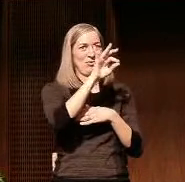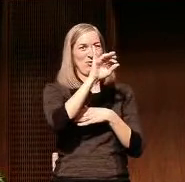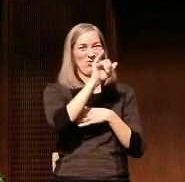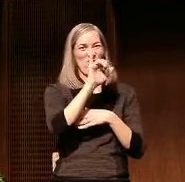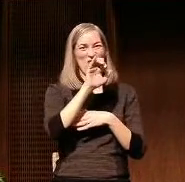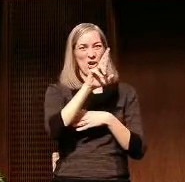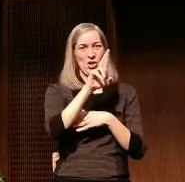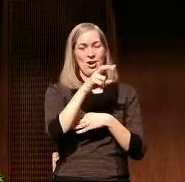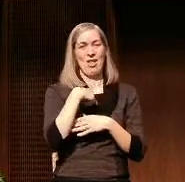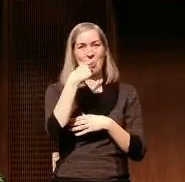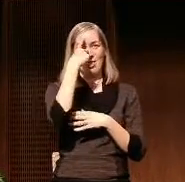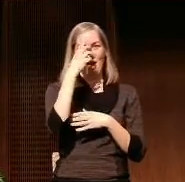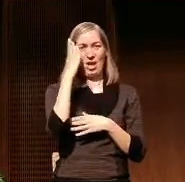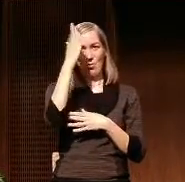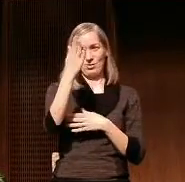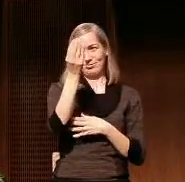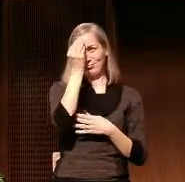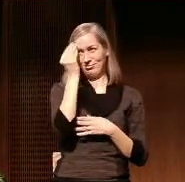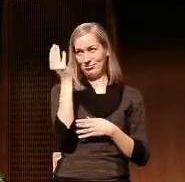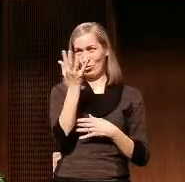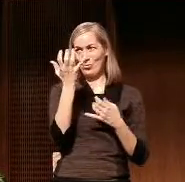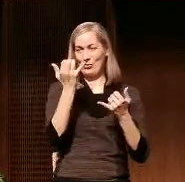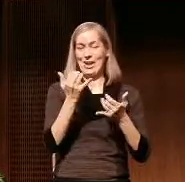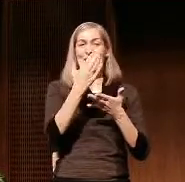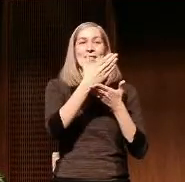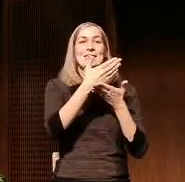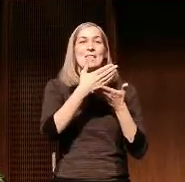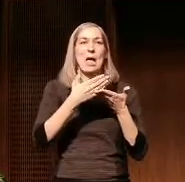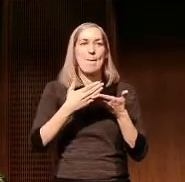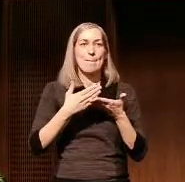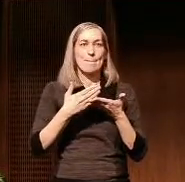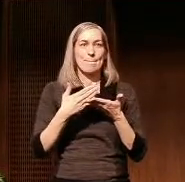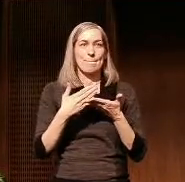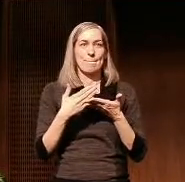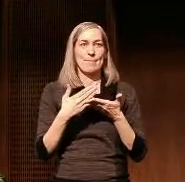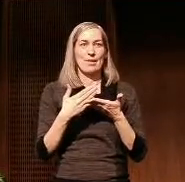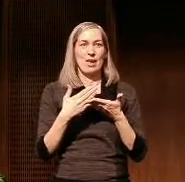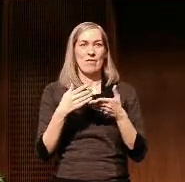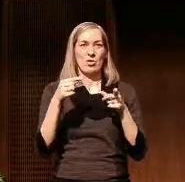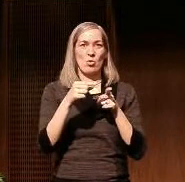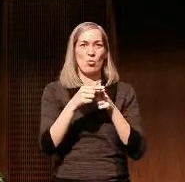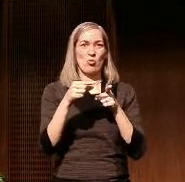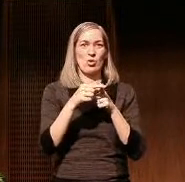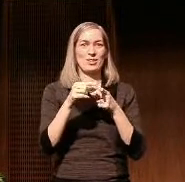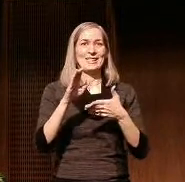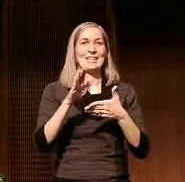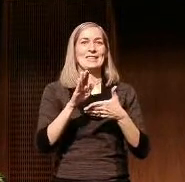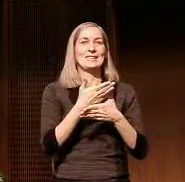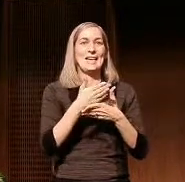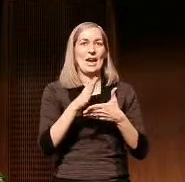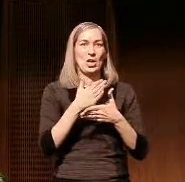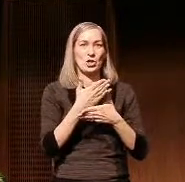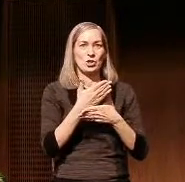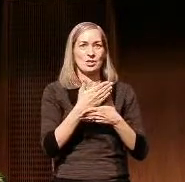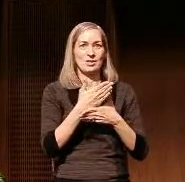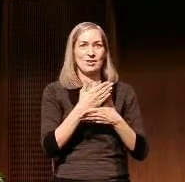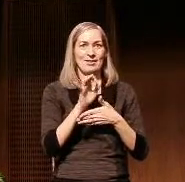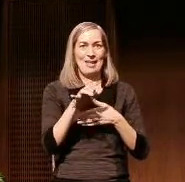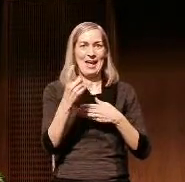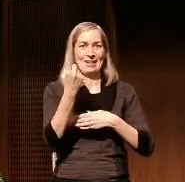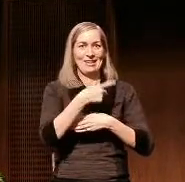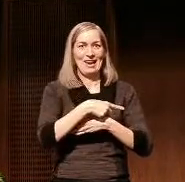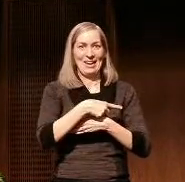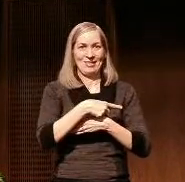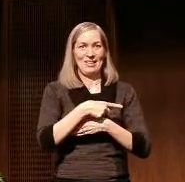thought that I would share with us today some of the words which were shared in the day that it